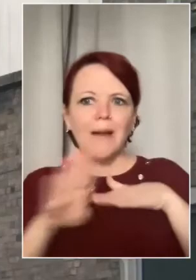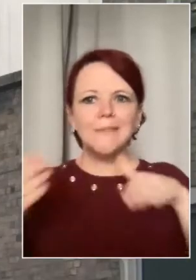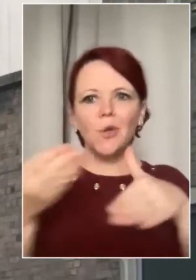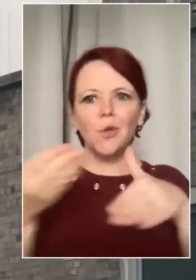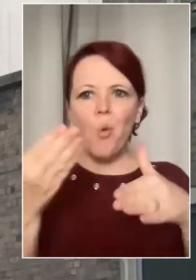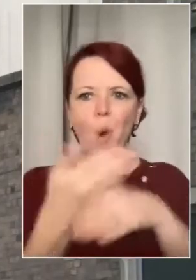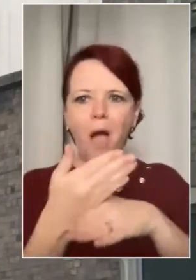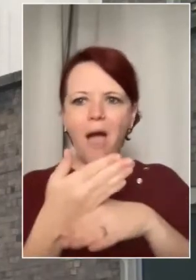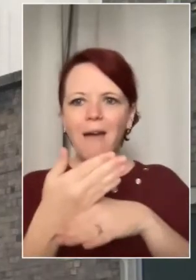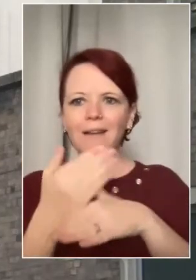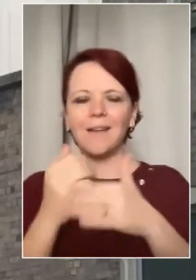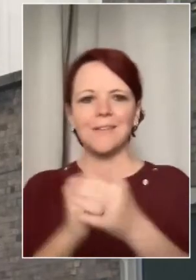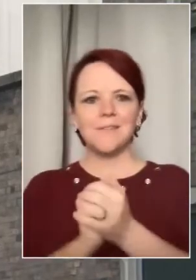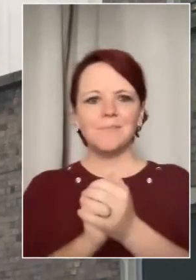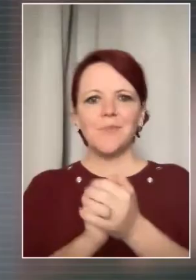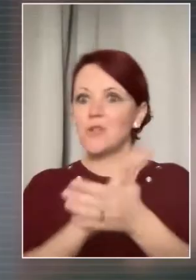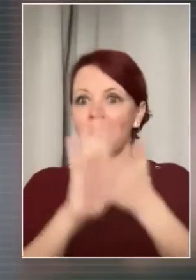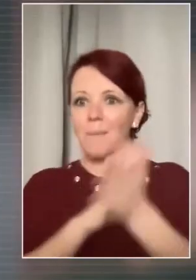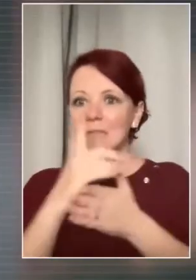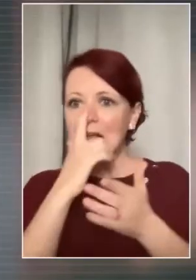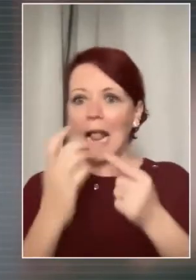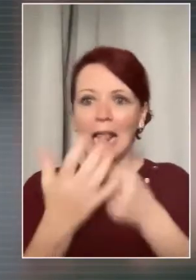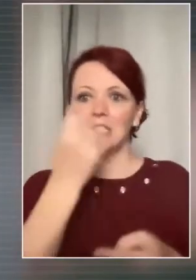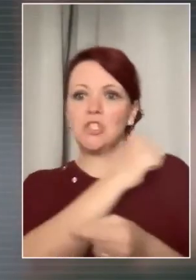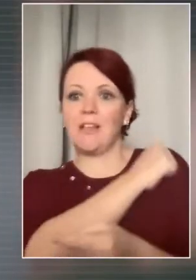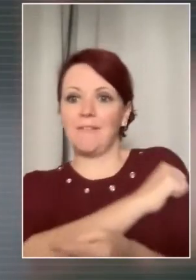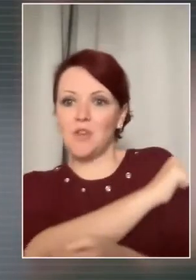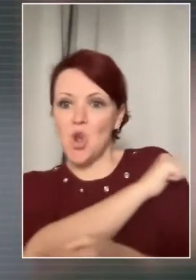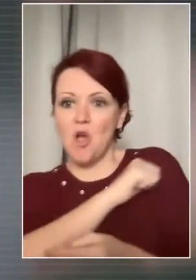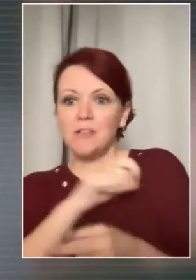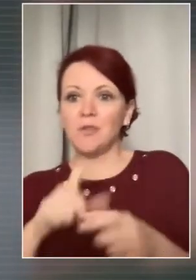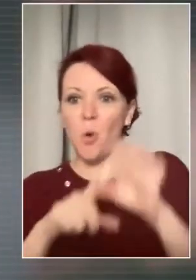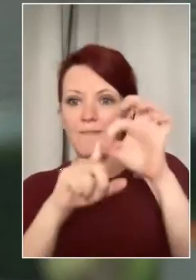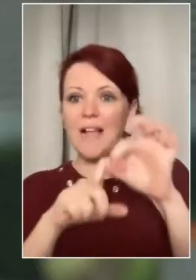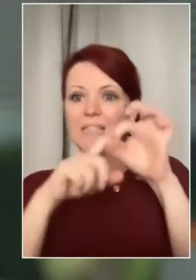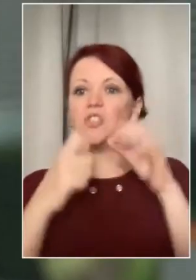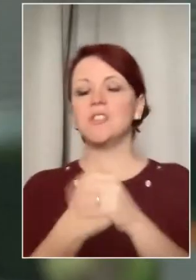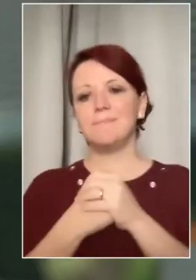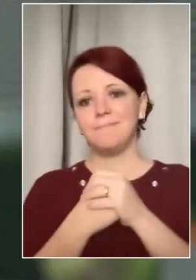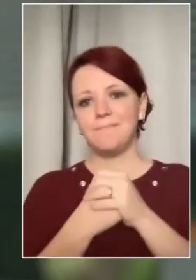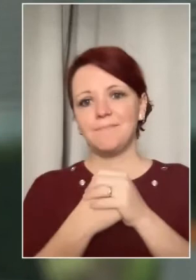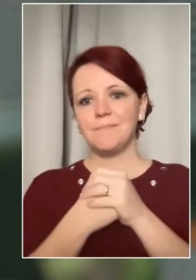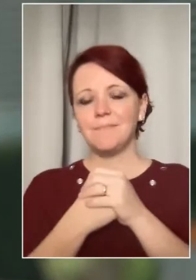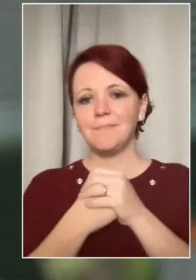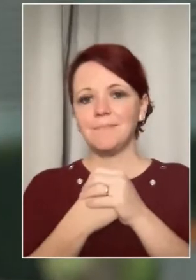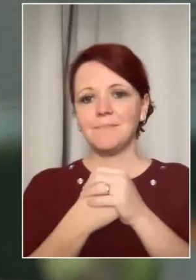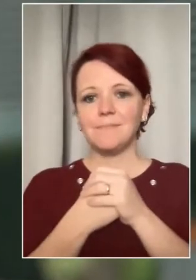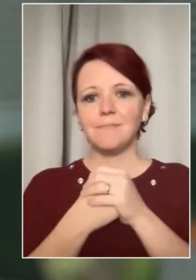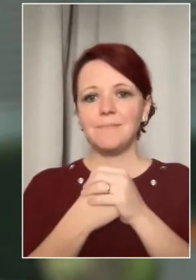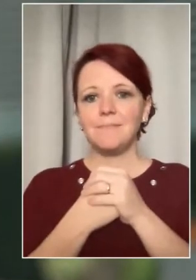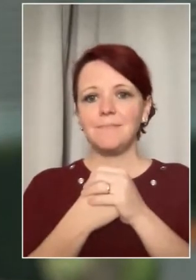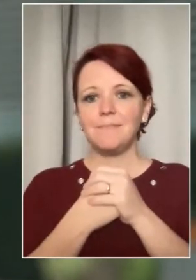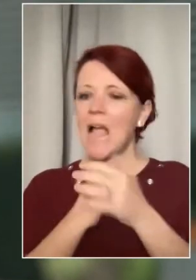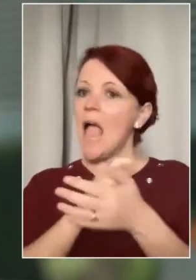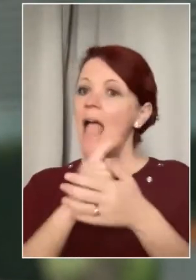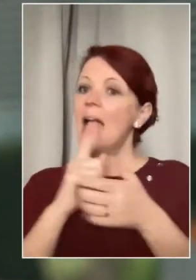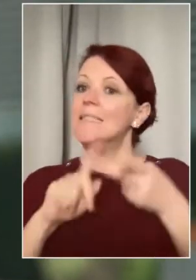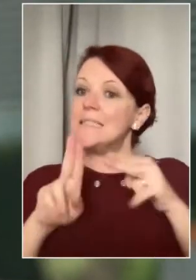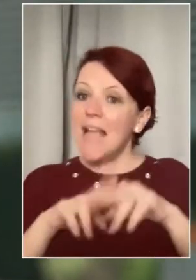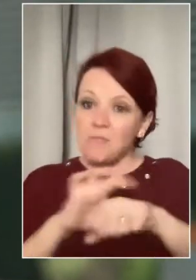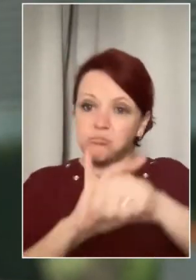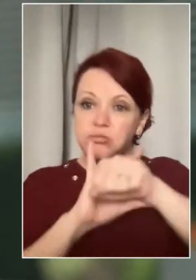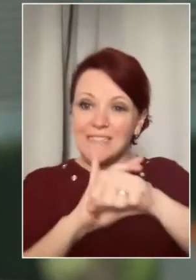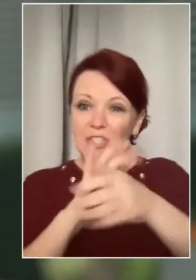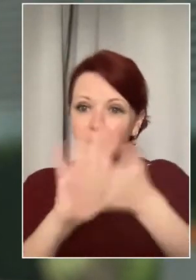away, so it's a huge opportunity. They're carrying out continuous learning, bringing out the most up-to-date practice,